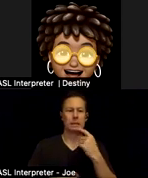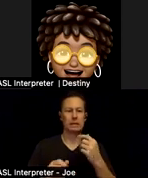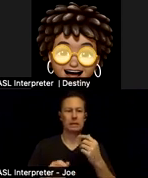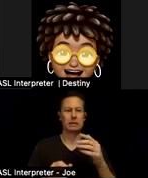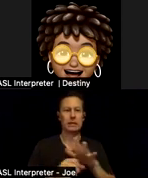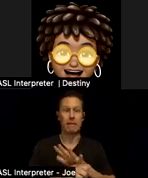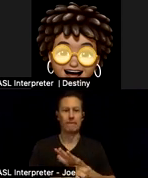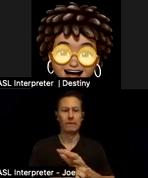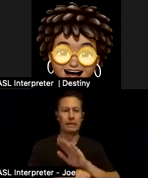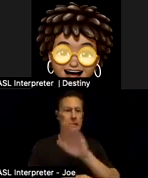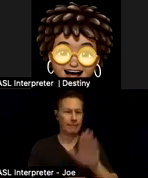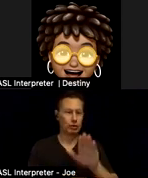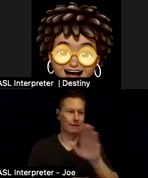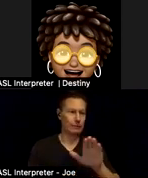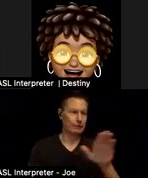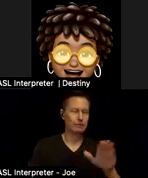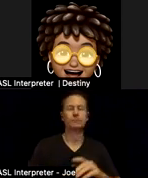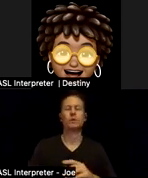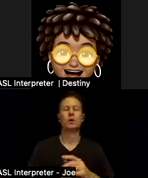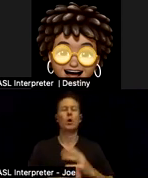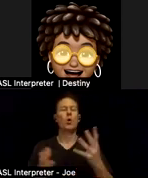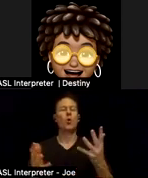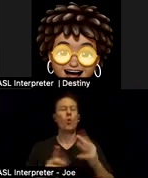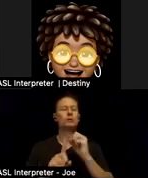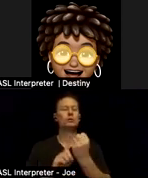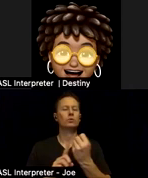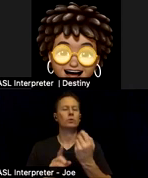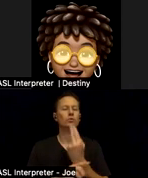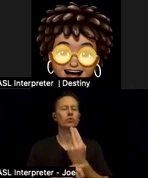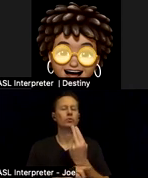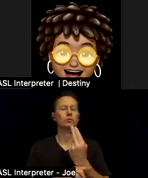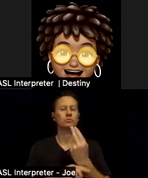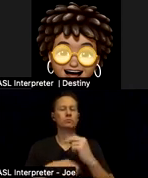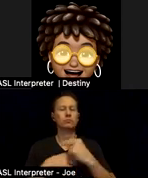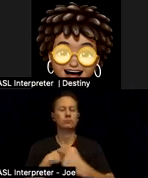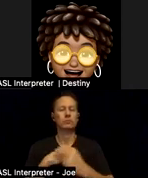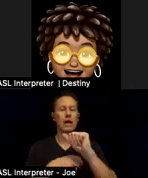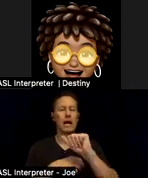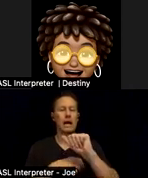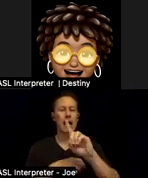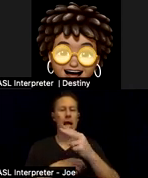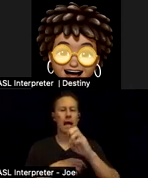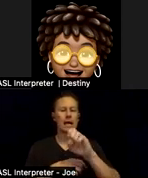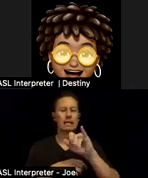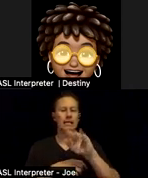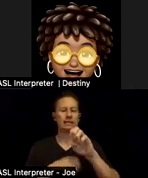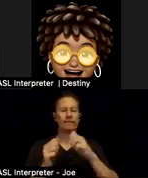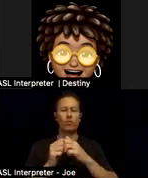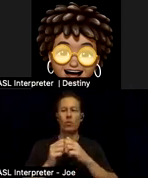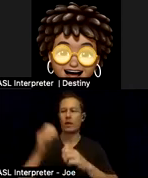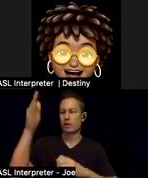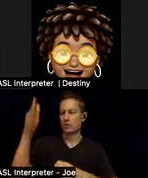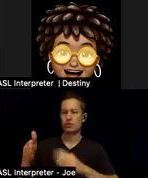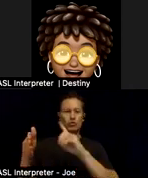Under what circumstance would you use adhesives directly to drywall? When you